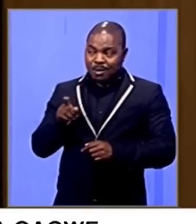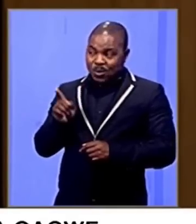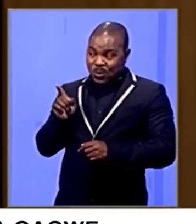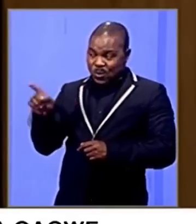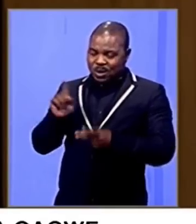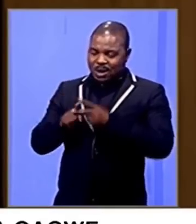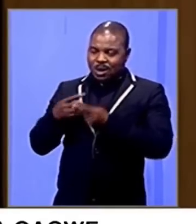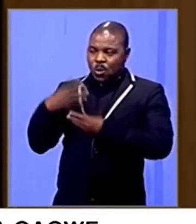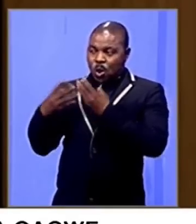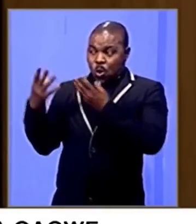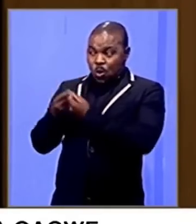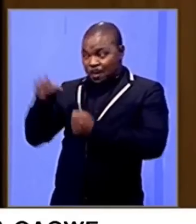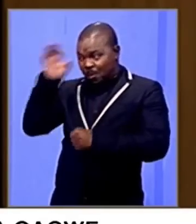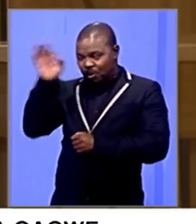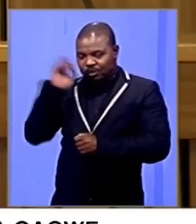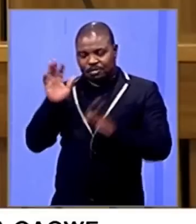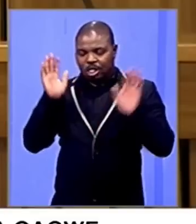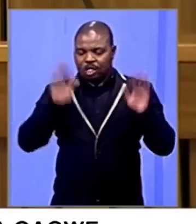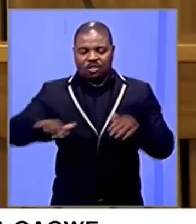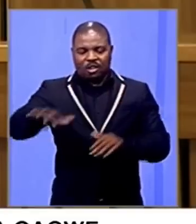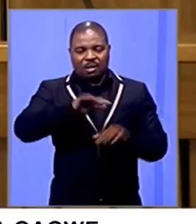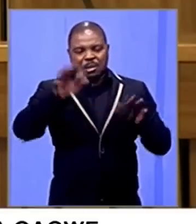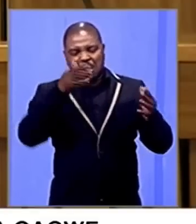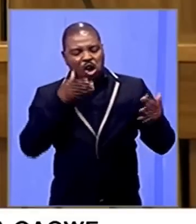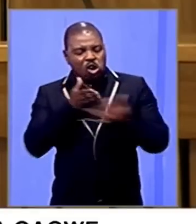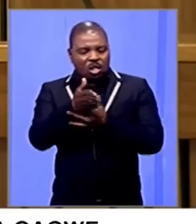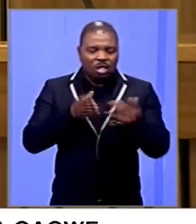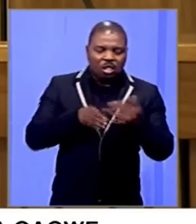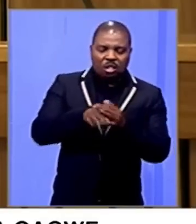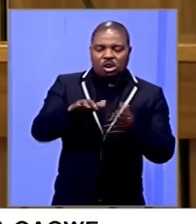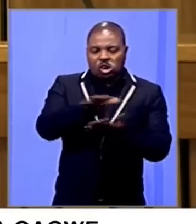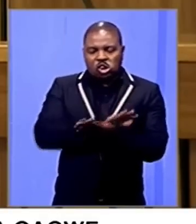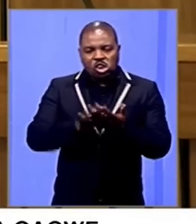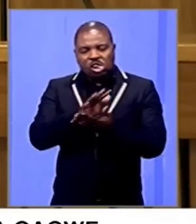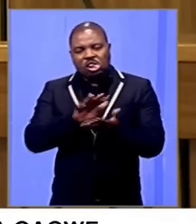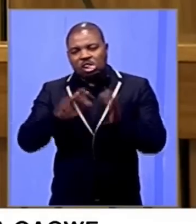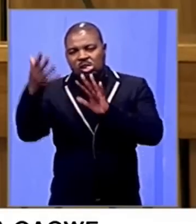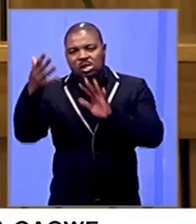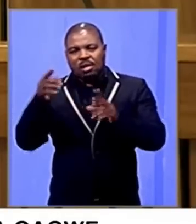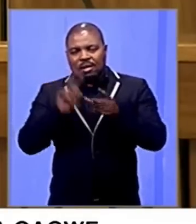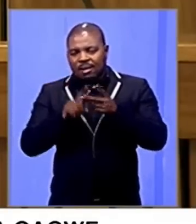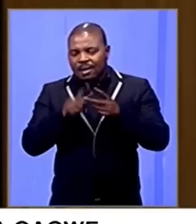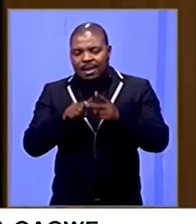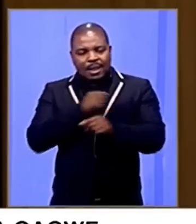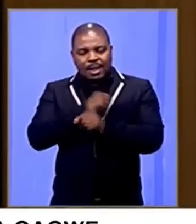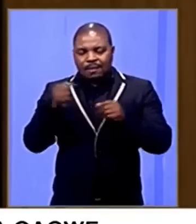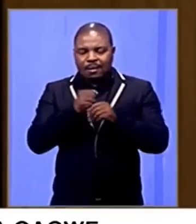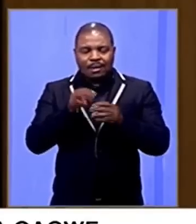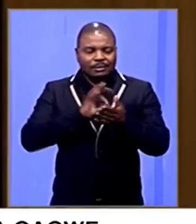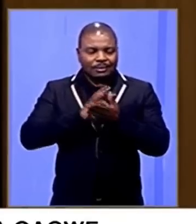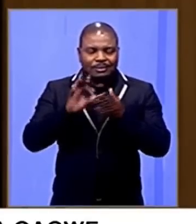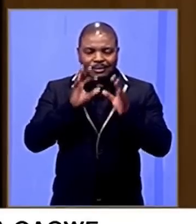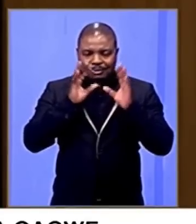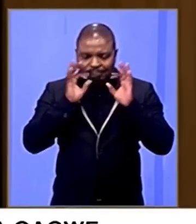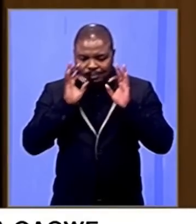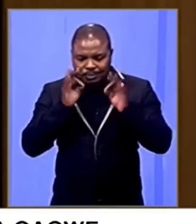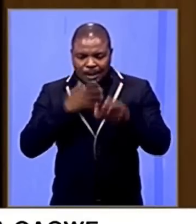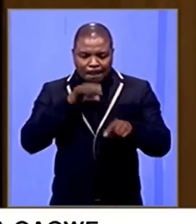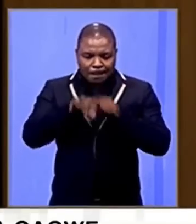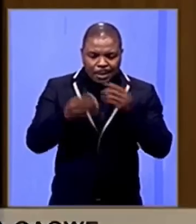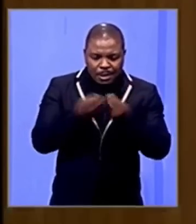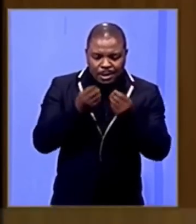tlogetse lefelo la bosenyi gore le firetlhiwe ka go se feleletse tiro ya bona kwa tshimologong. When you inspected the crime scene, you failed to